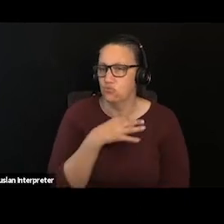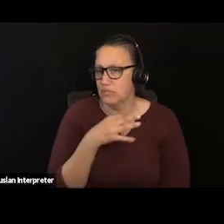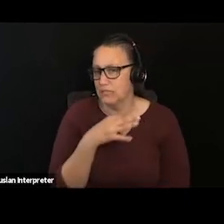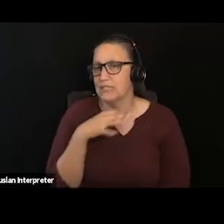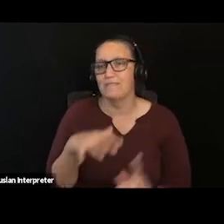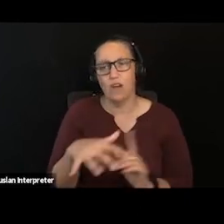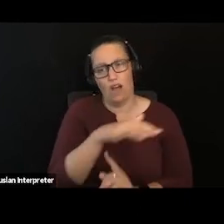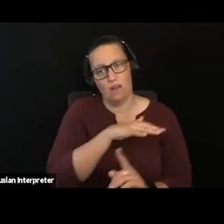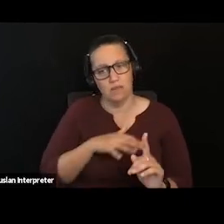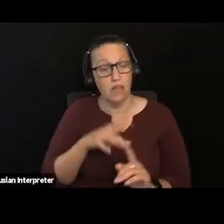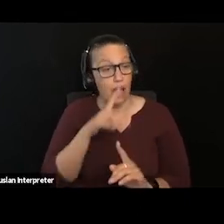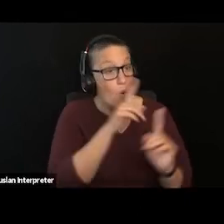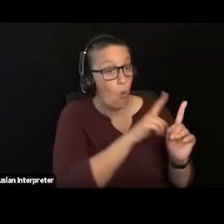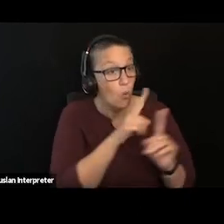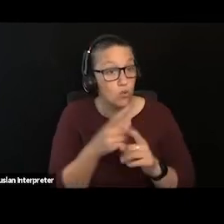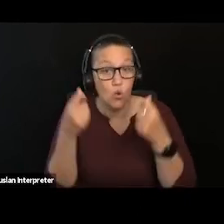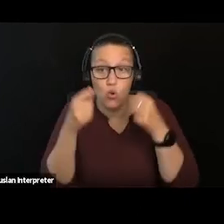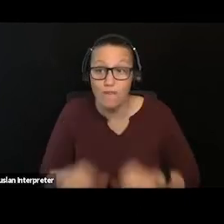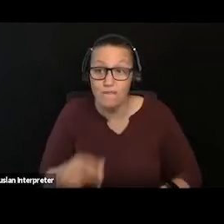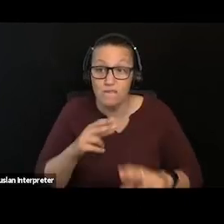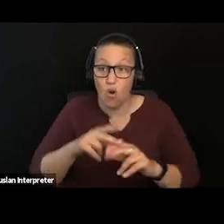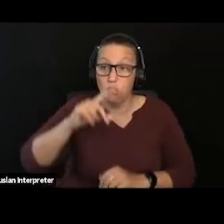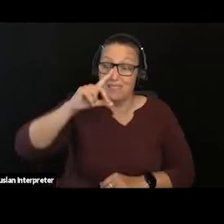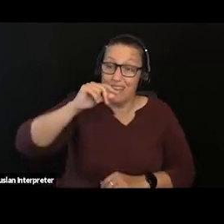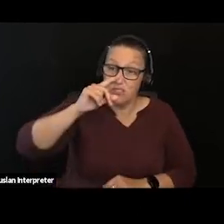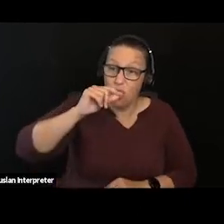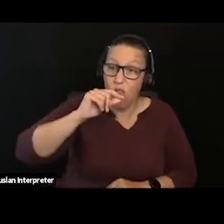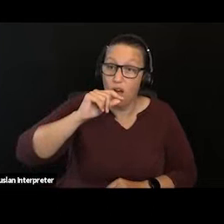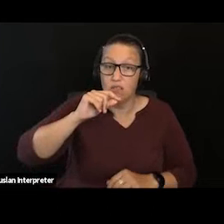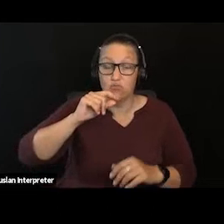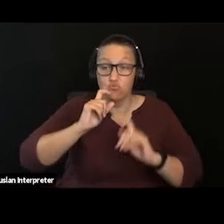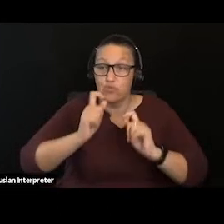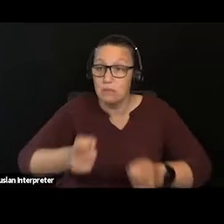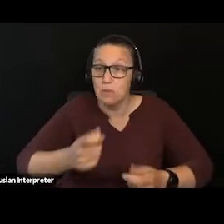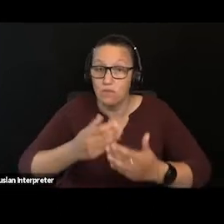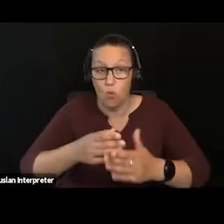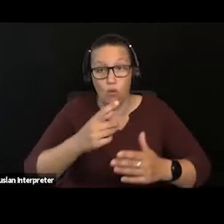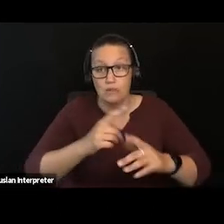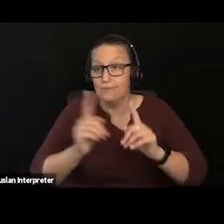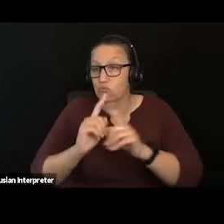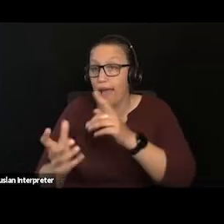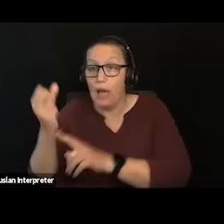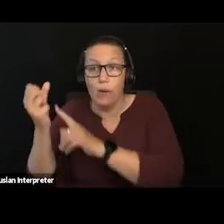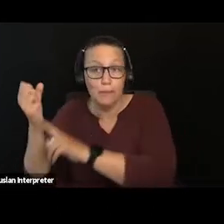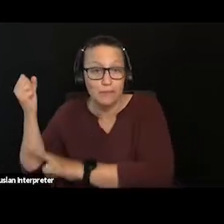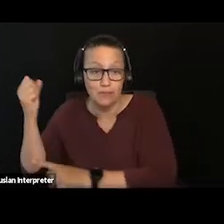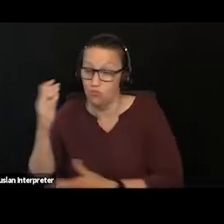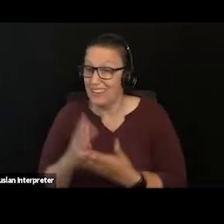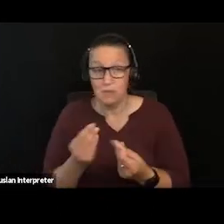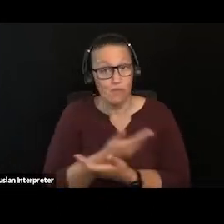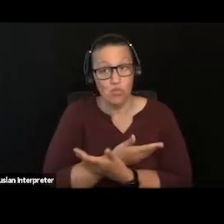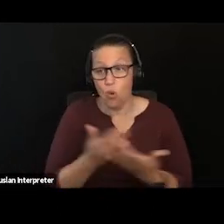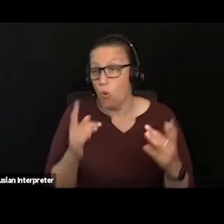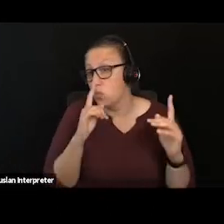investigate questions about potential impacts of treatments on a wide range of outcomes. And importantly, some of these could never be examined using